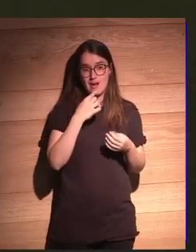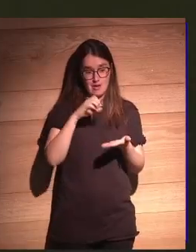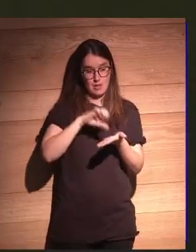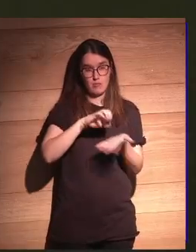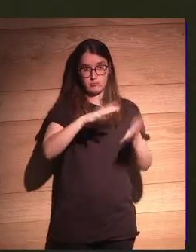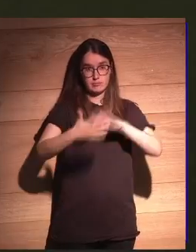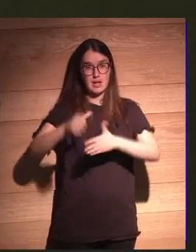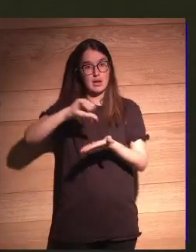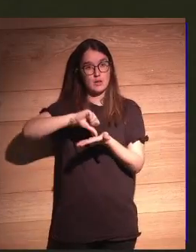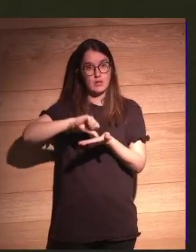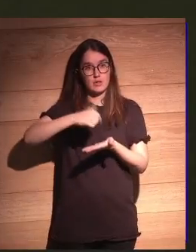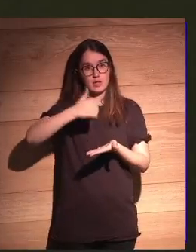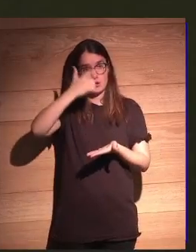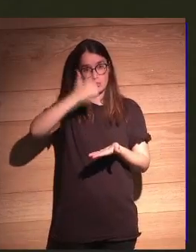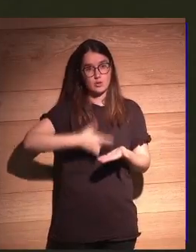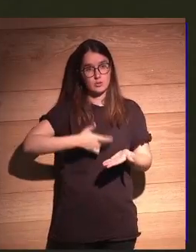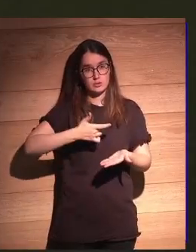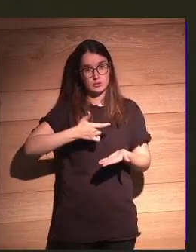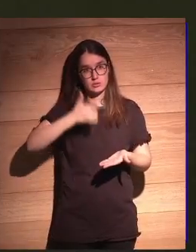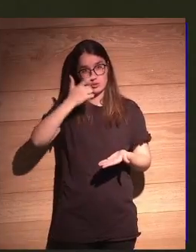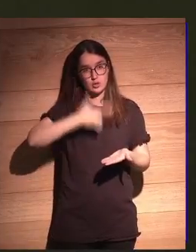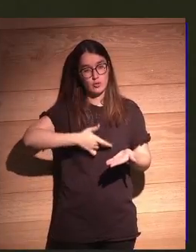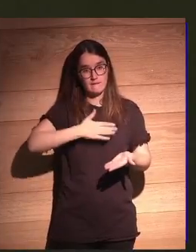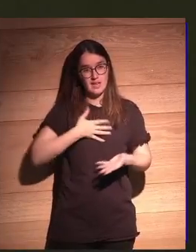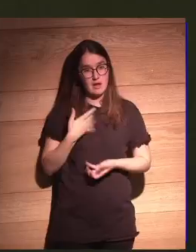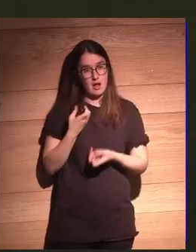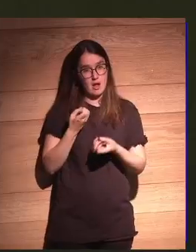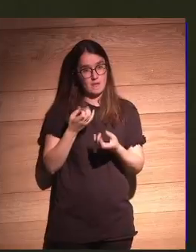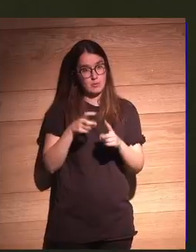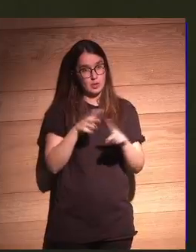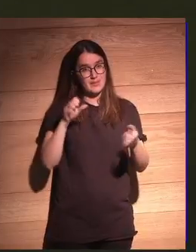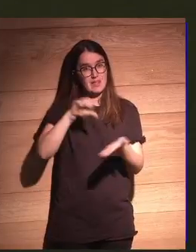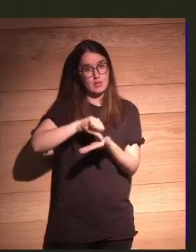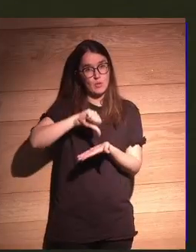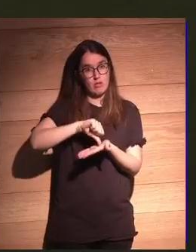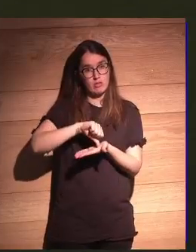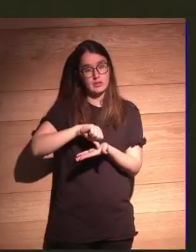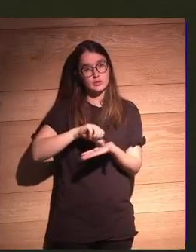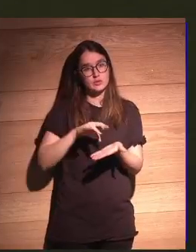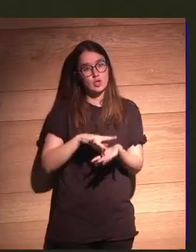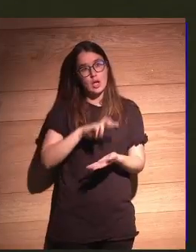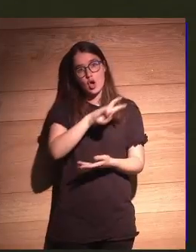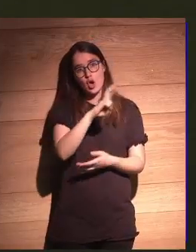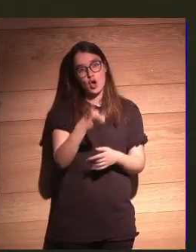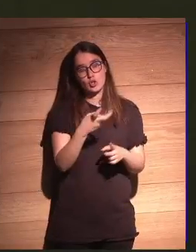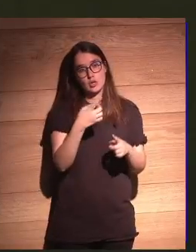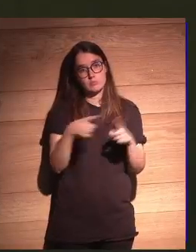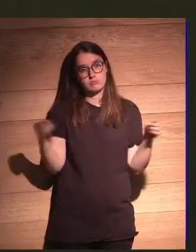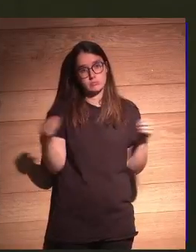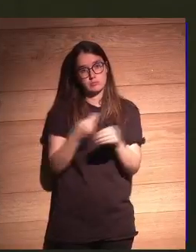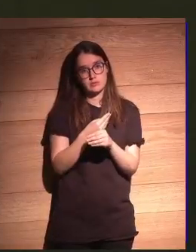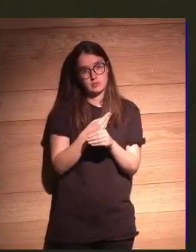So moving this toward the urban areas, which is where I would like to stand to tell you